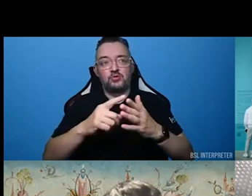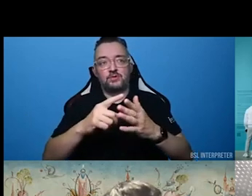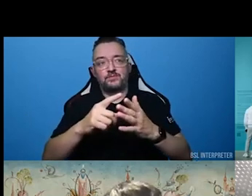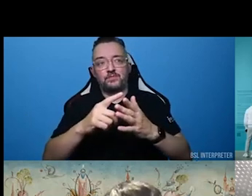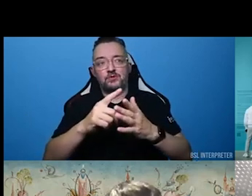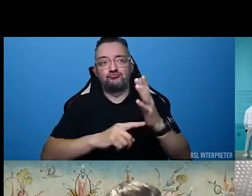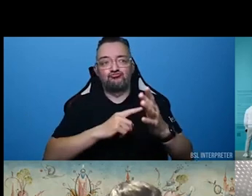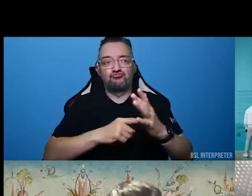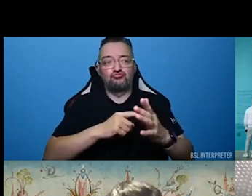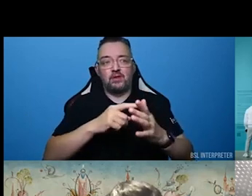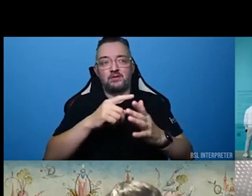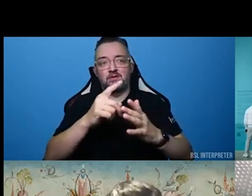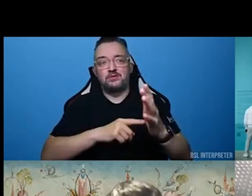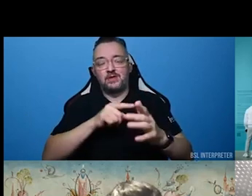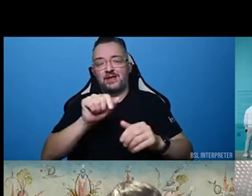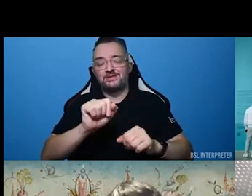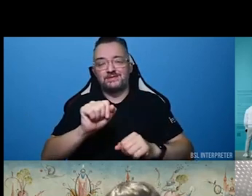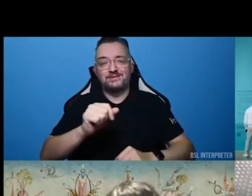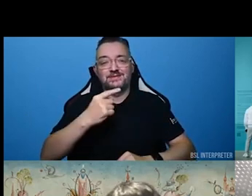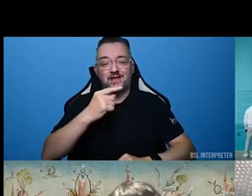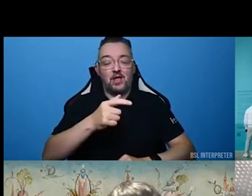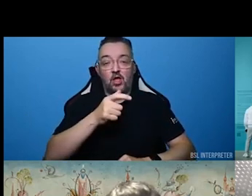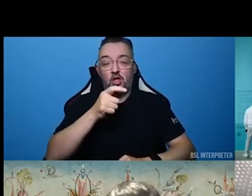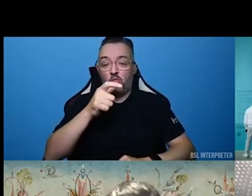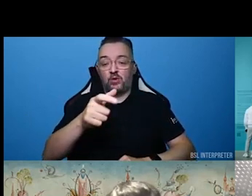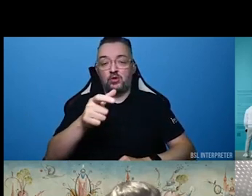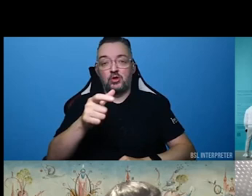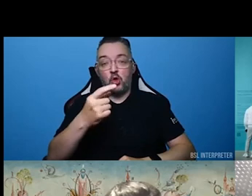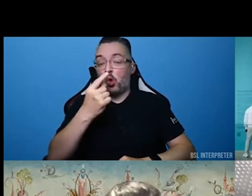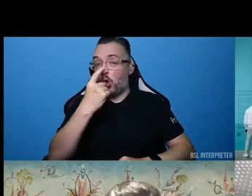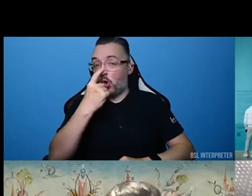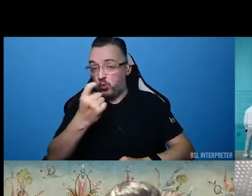his shift in the, in the question. The could, the could is really important, I think.